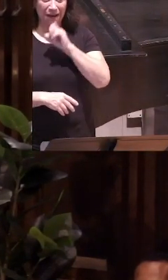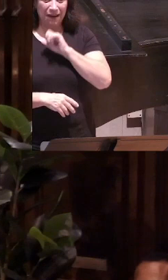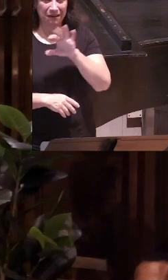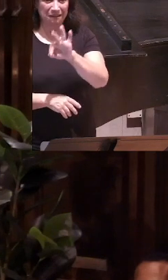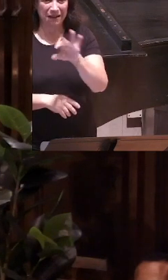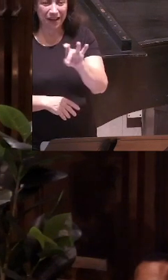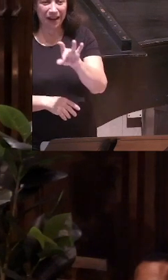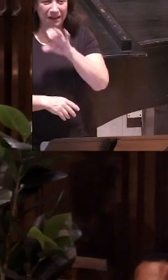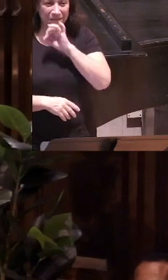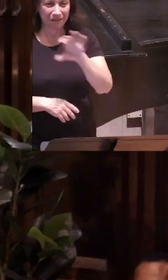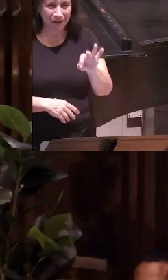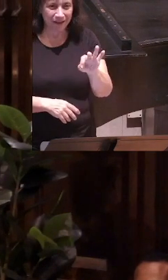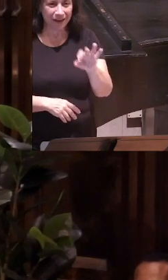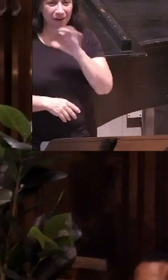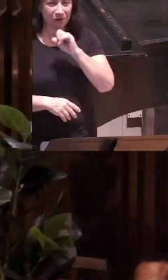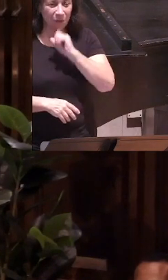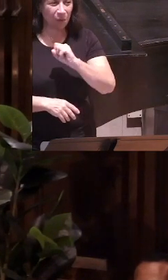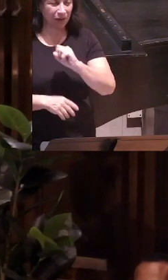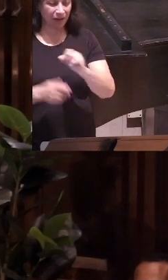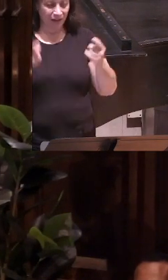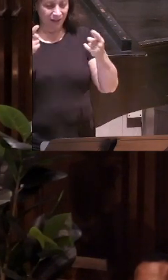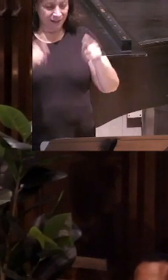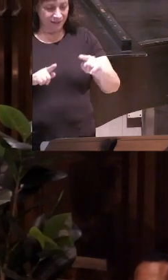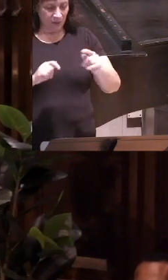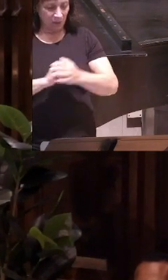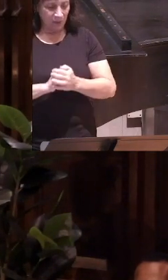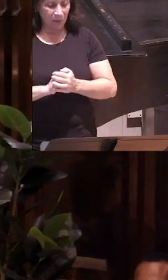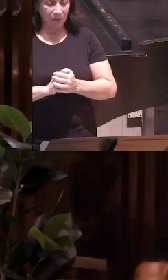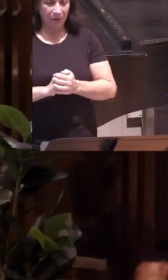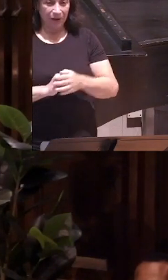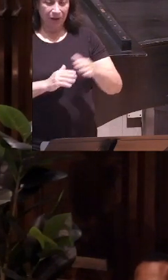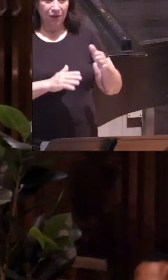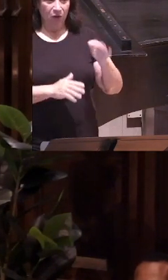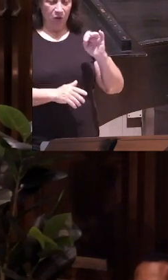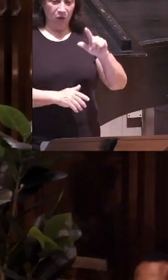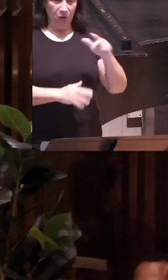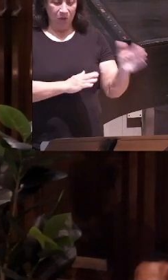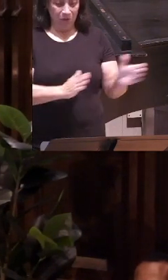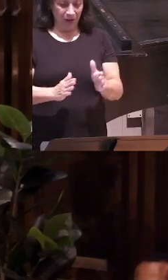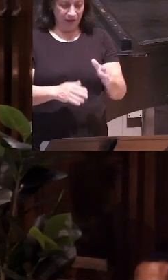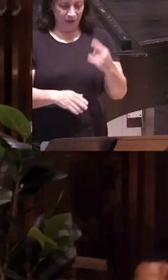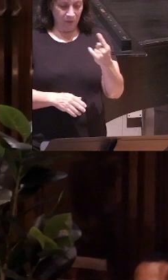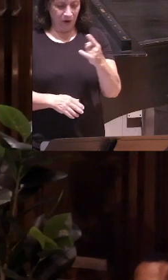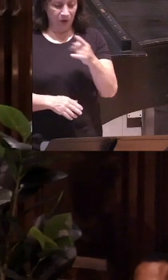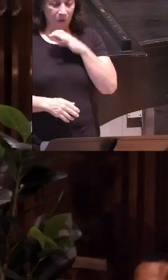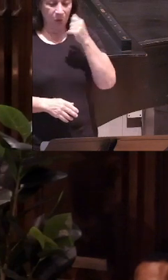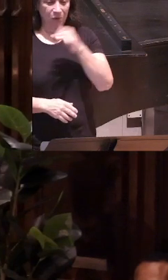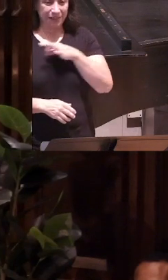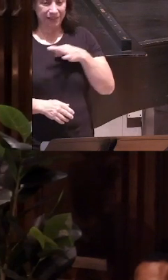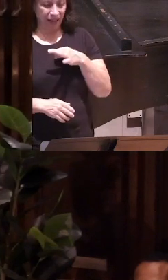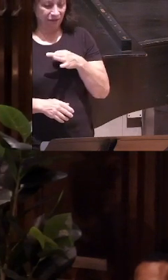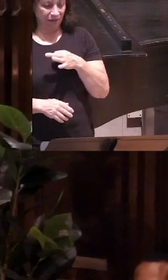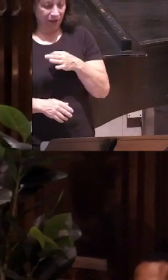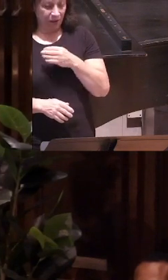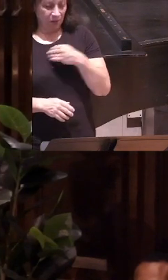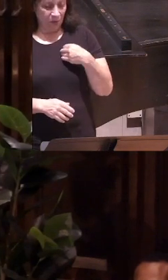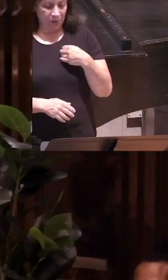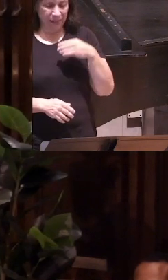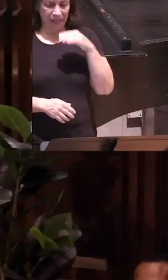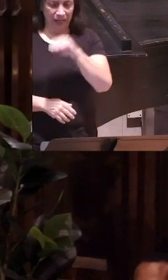So Earl and I got prepared to do that. Then my other staff member comes over and she said, Stephanie,